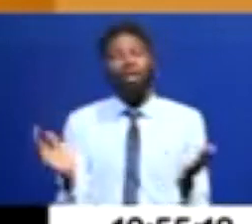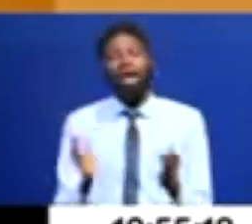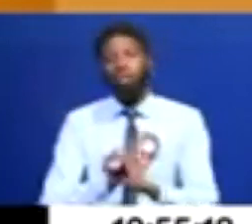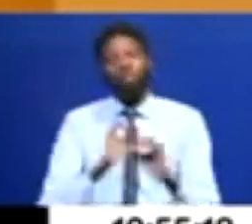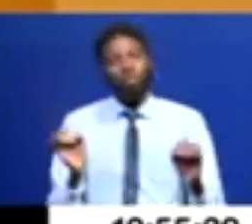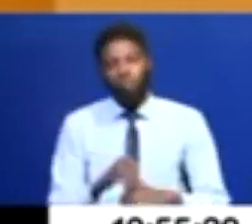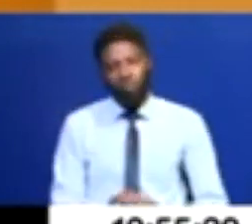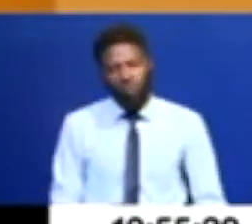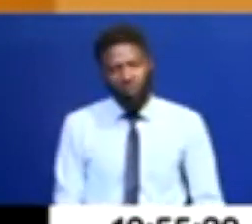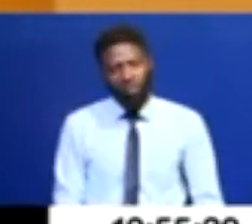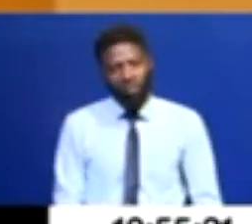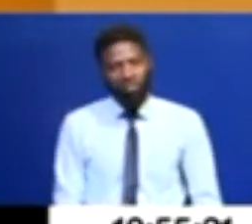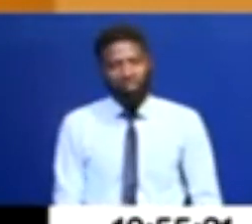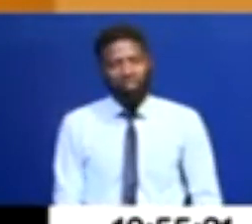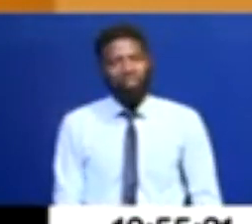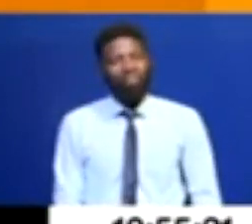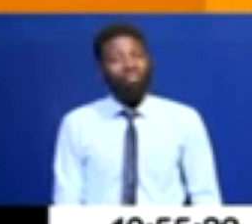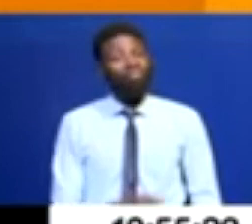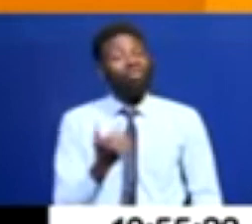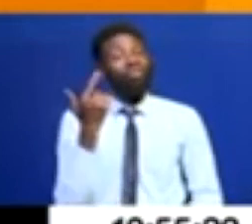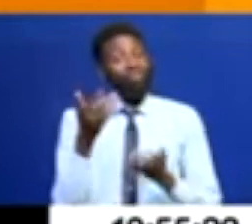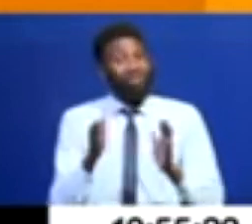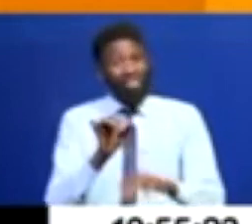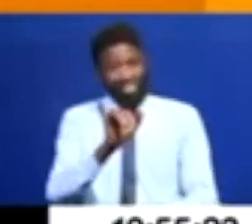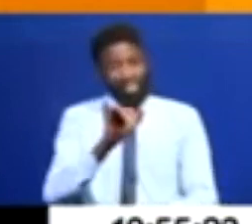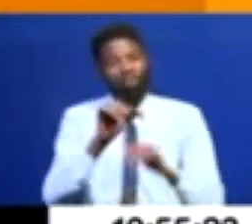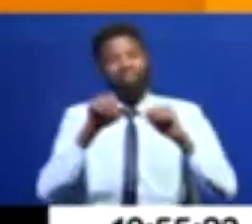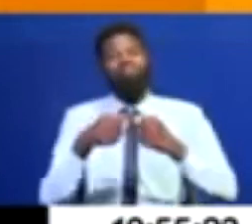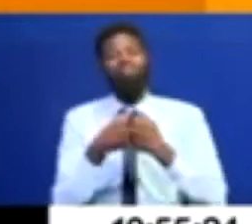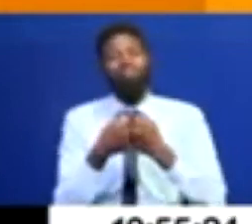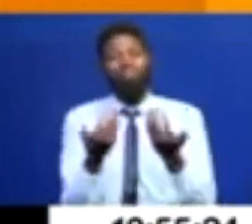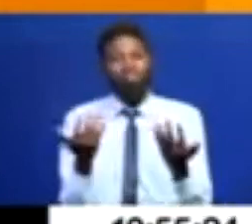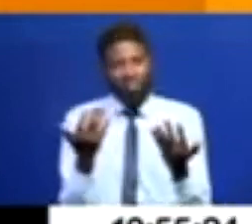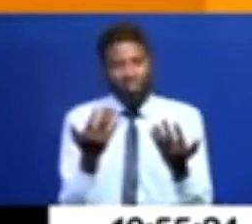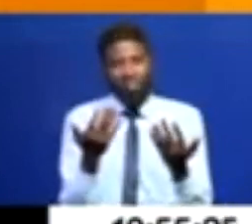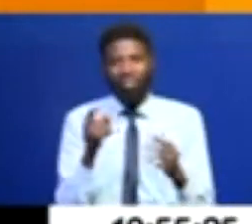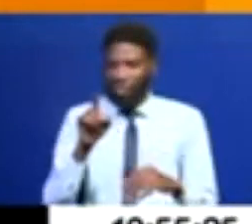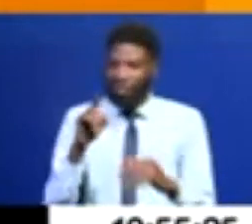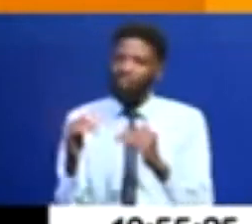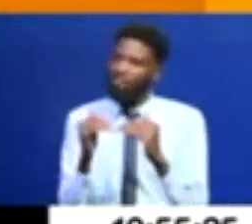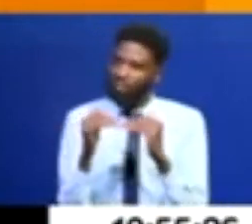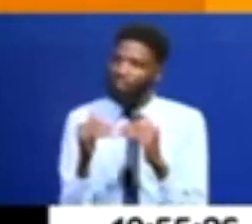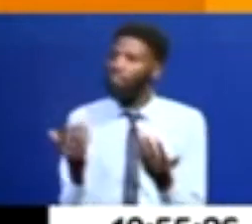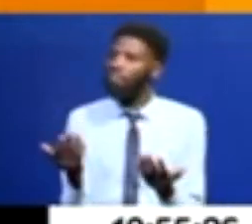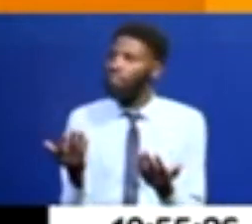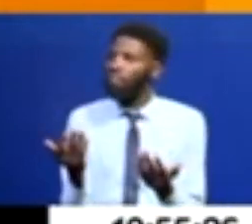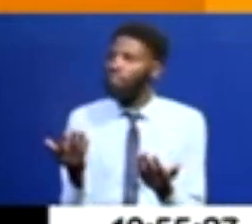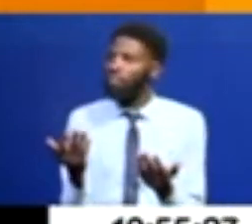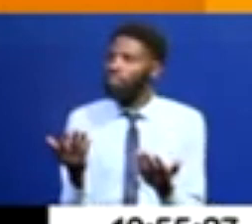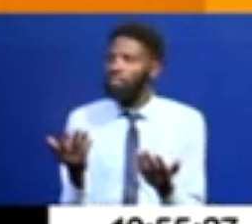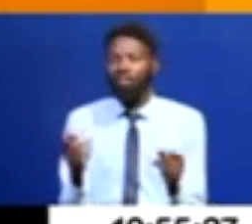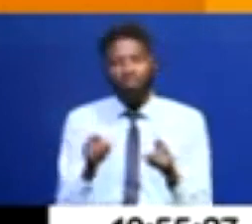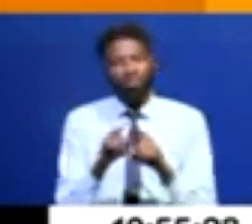Yes. And so legally, that clause now can be challenged on the basis of fairness? Yes. And